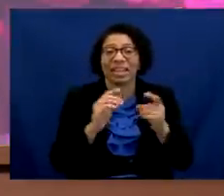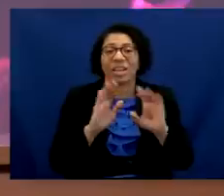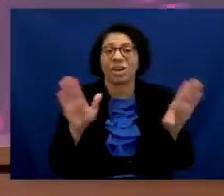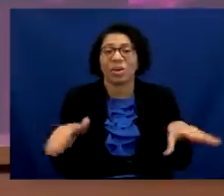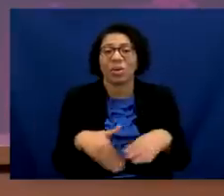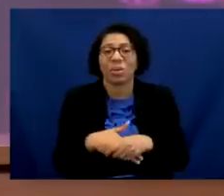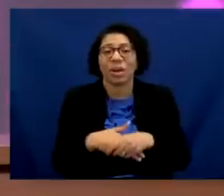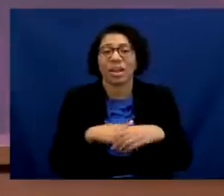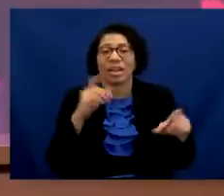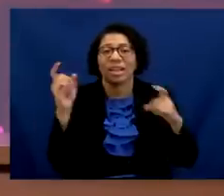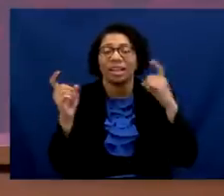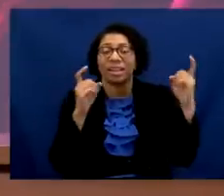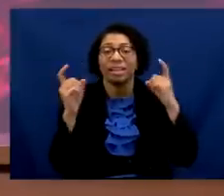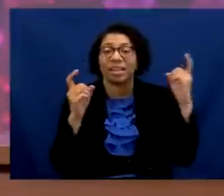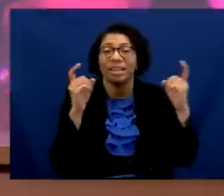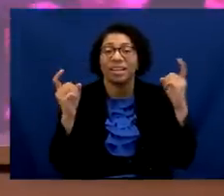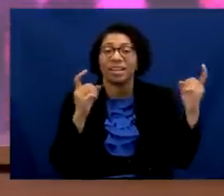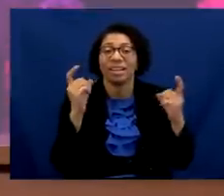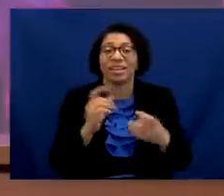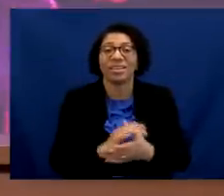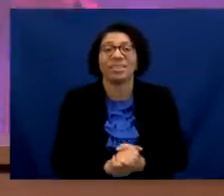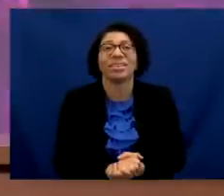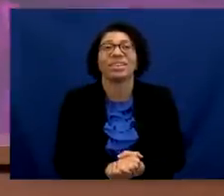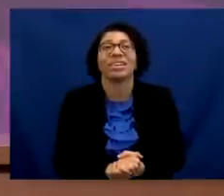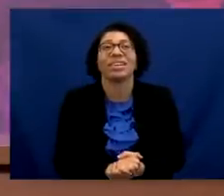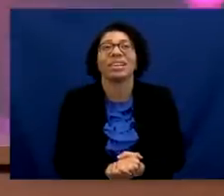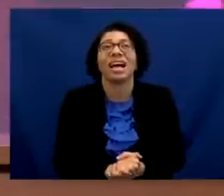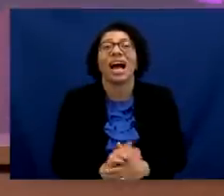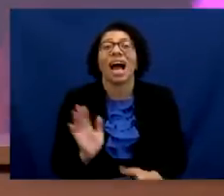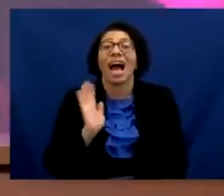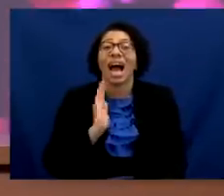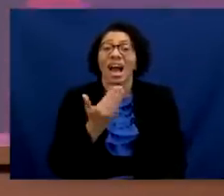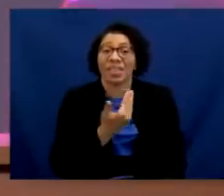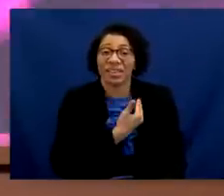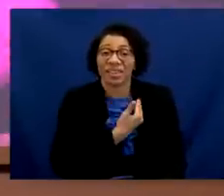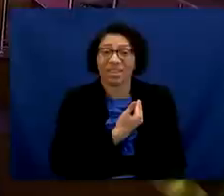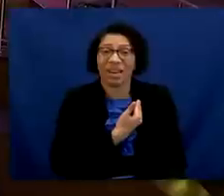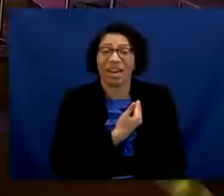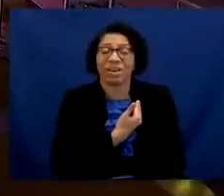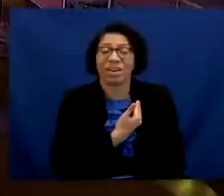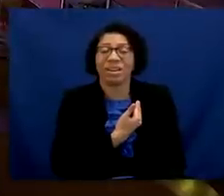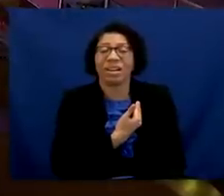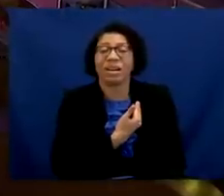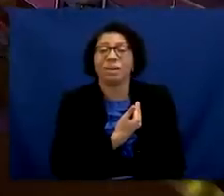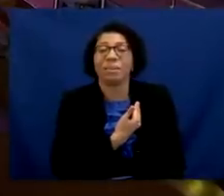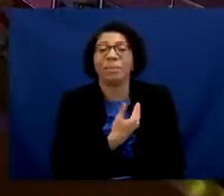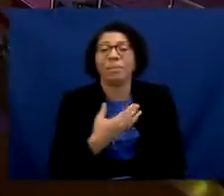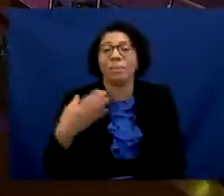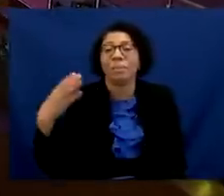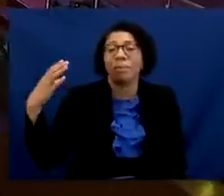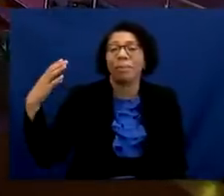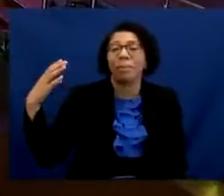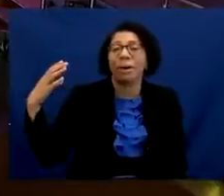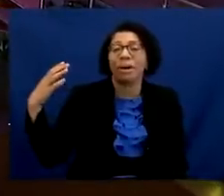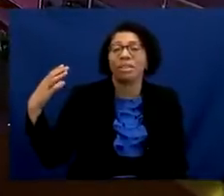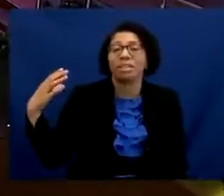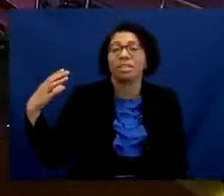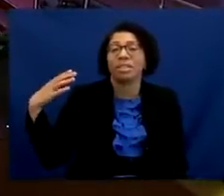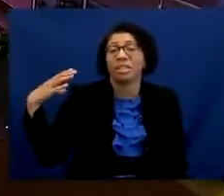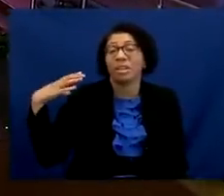before all of the couples stand, I'm going to ask our chairman of deacons, Deacon Brian Hicks, and his wife, Deaconess Lisa Hicks, to